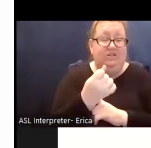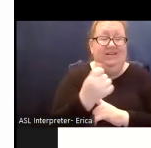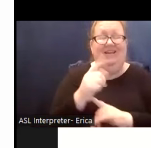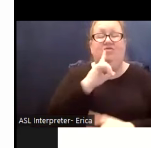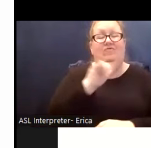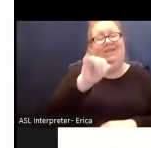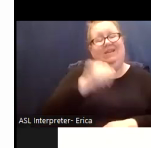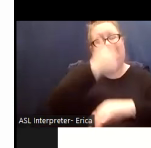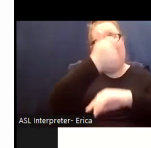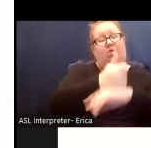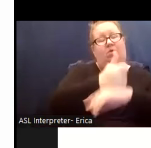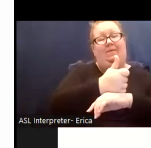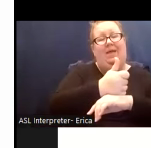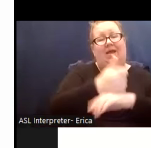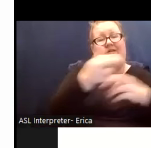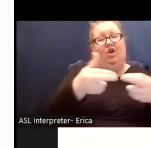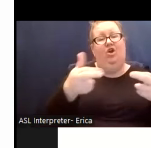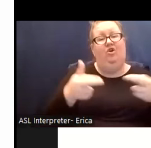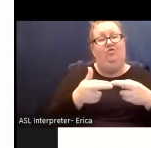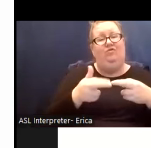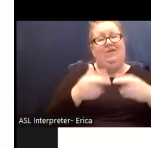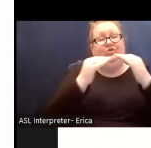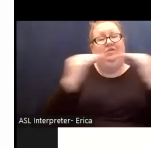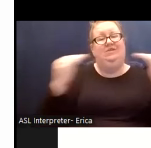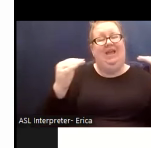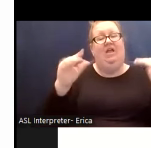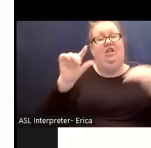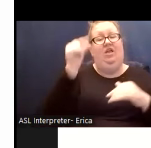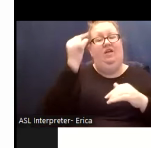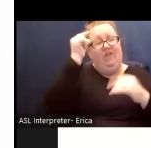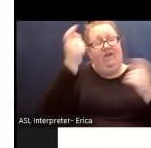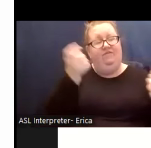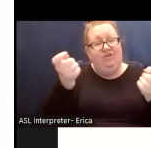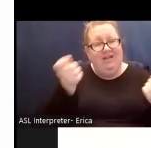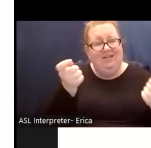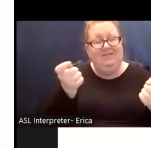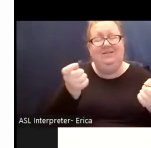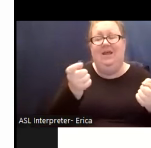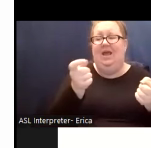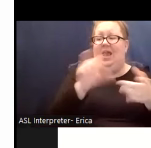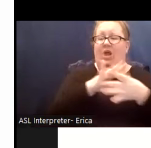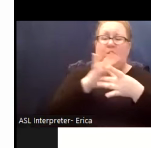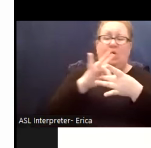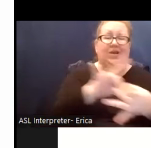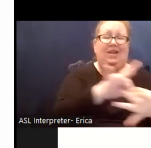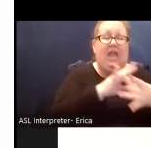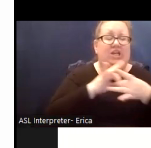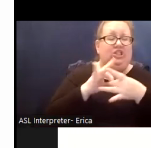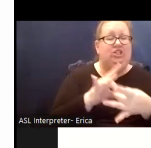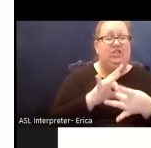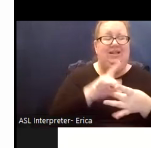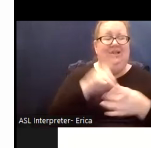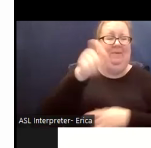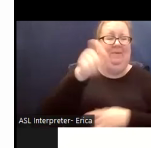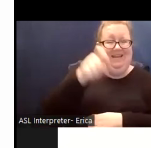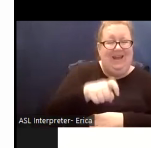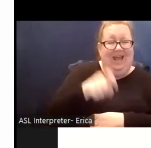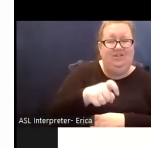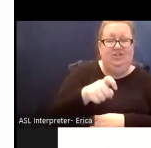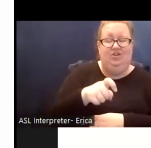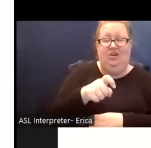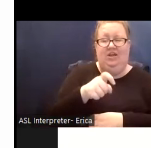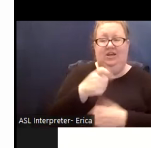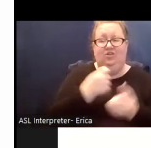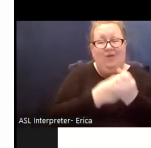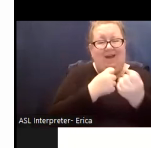of like regional scale governance and coordination that would really be necessary to both to advocate for the level of funding that would